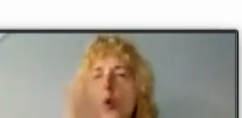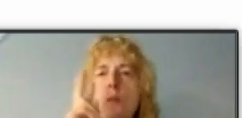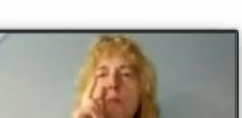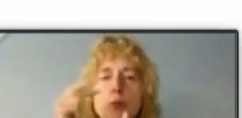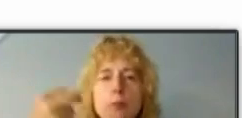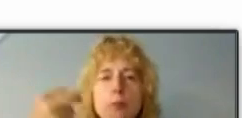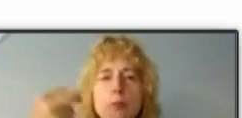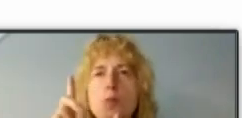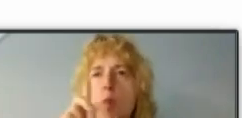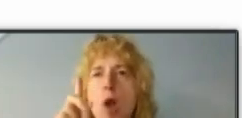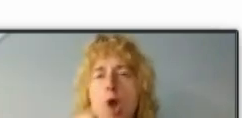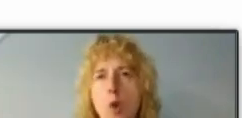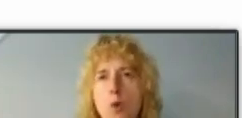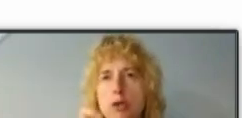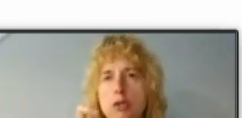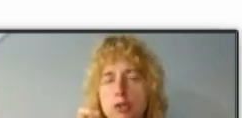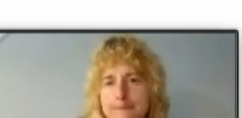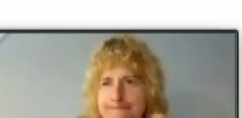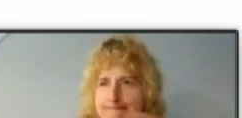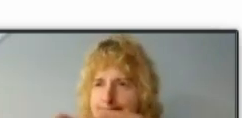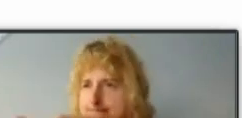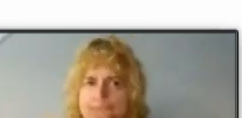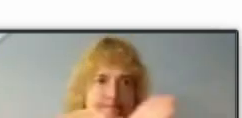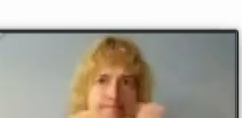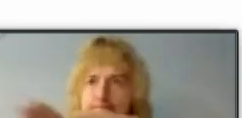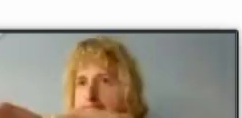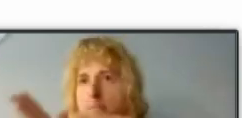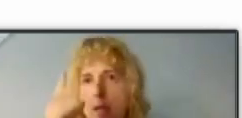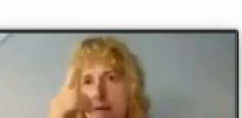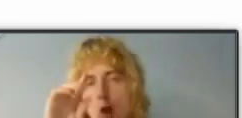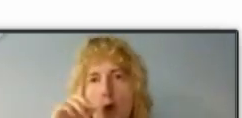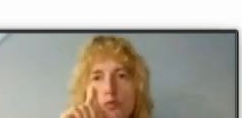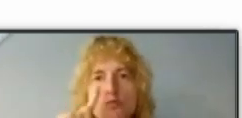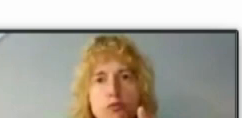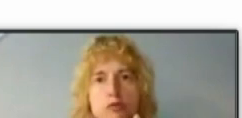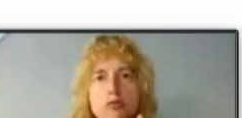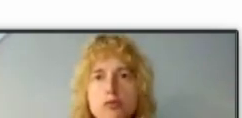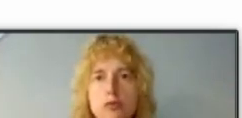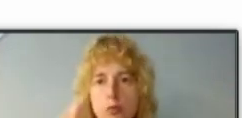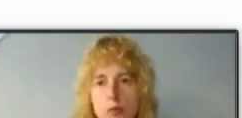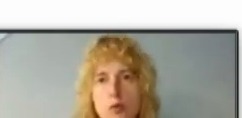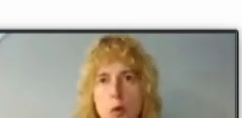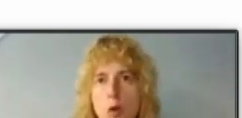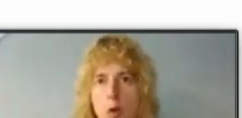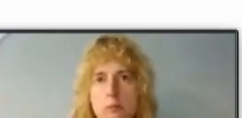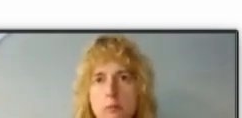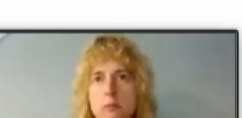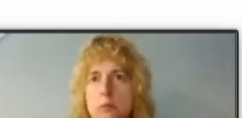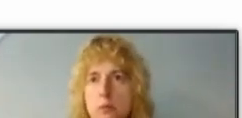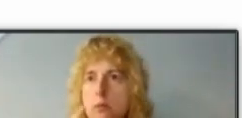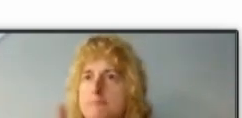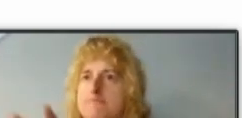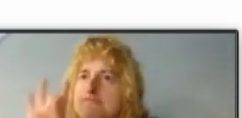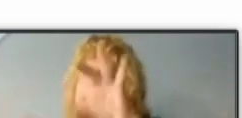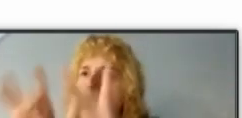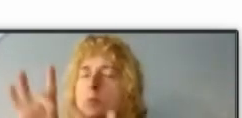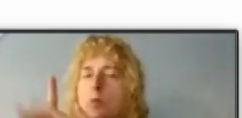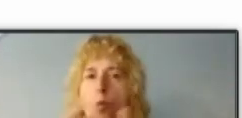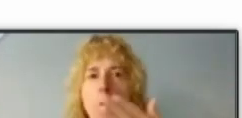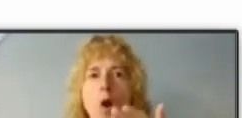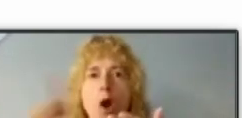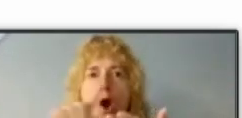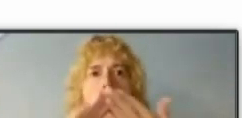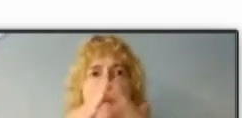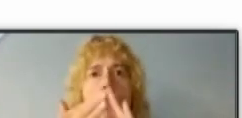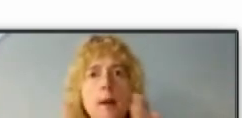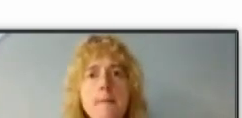research resources as it pertains to COVID-19 in the Metro Detroit community. We want to hear from community members, people living